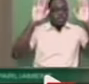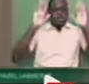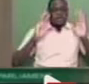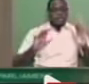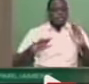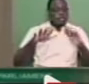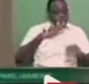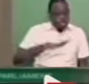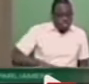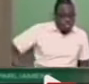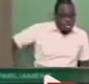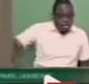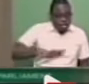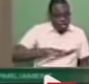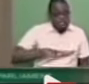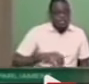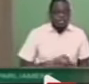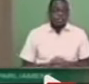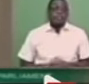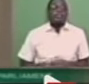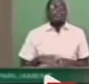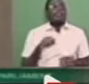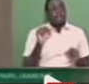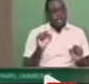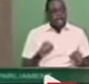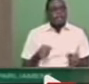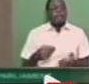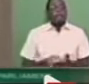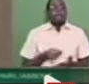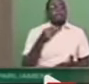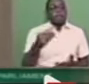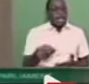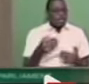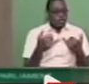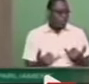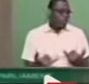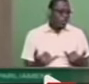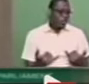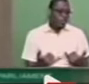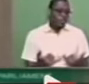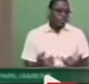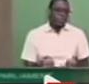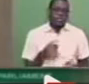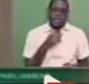Another point on this matter is the potential for the closure of stations in certain areas.